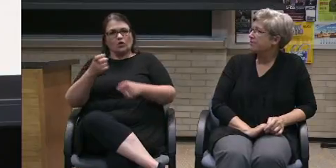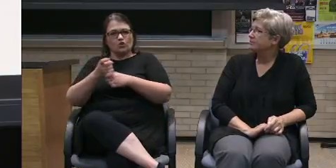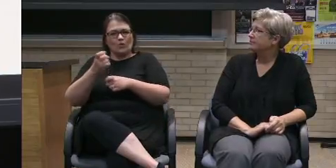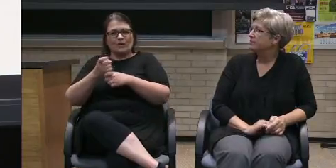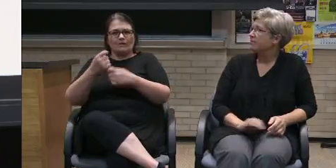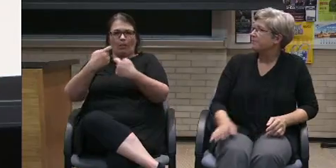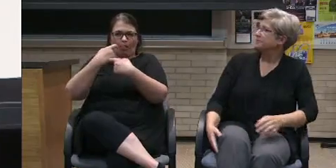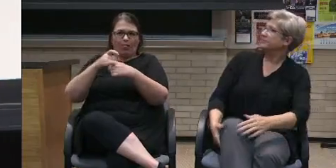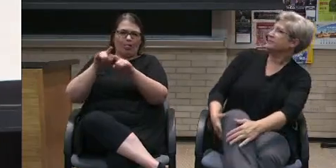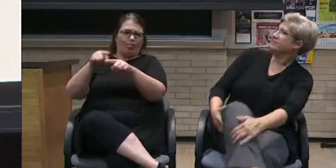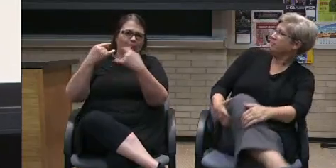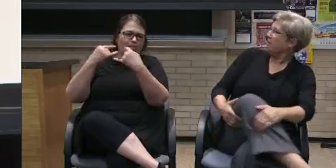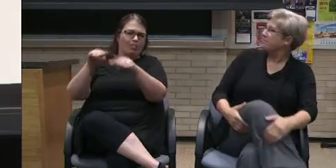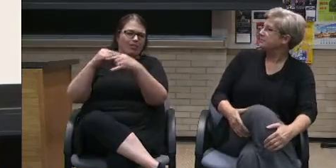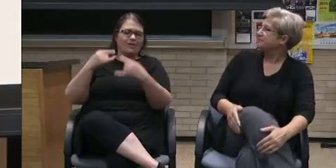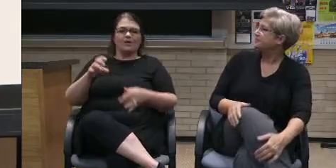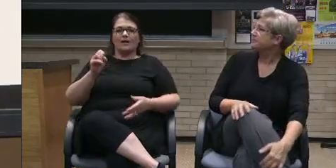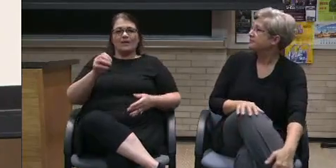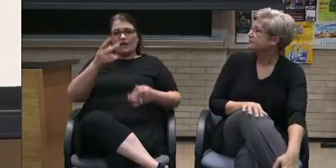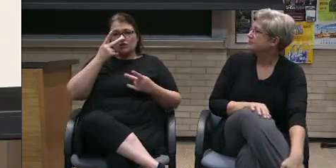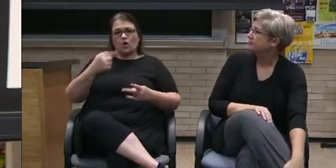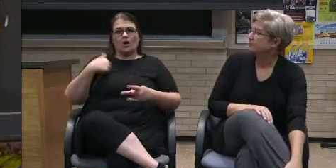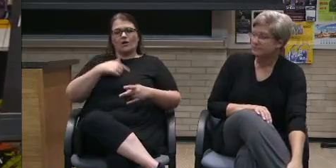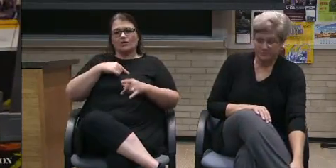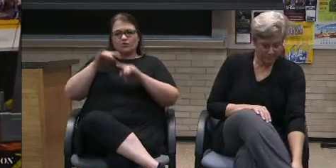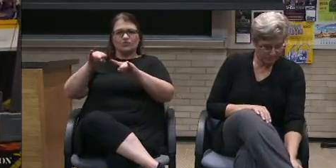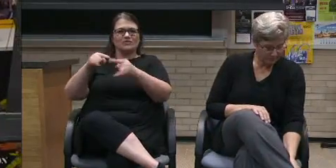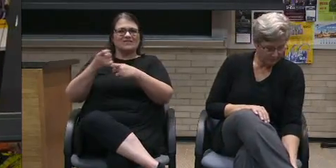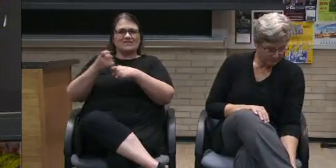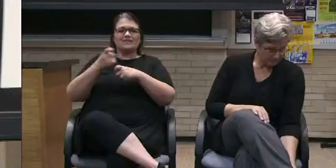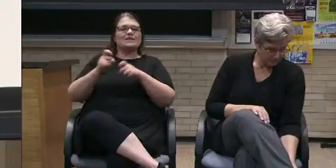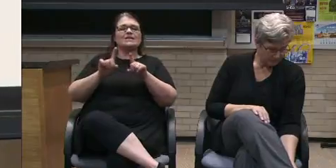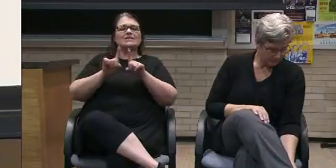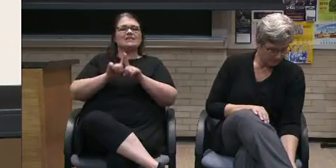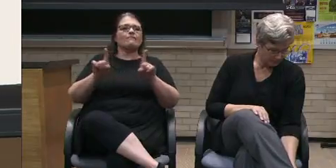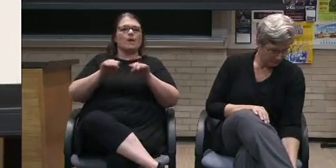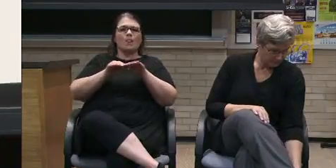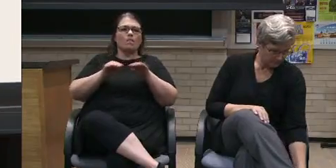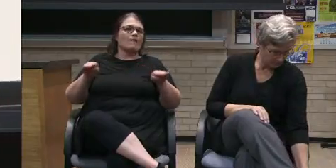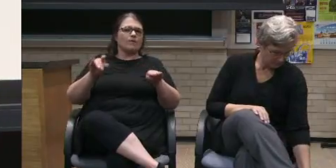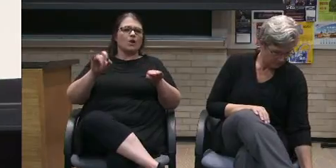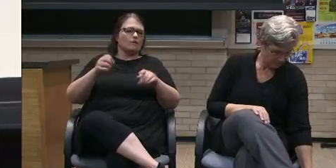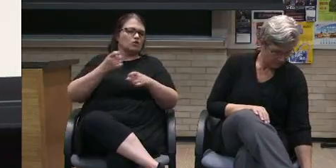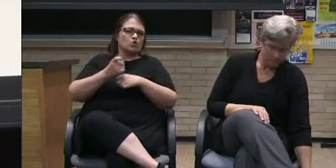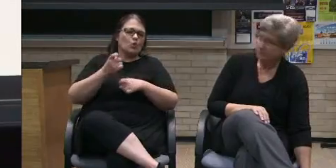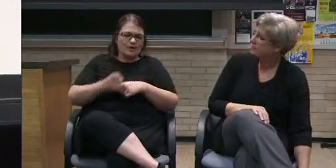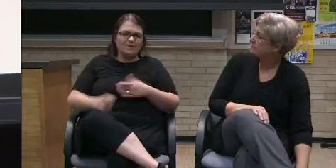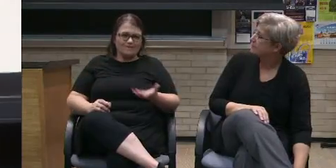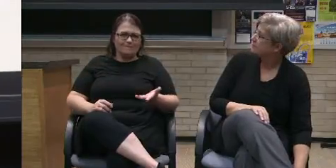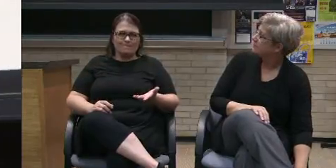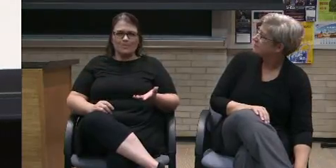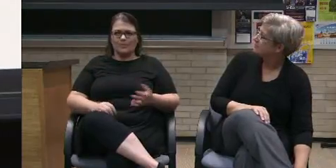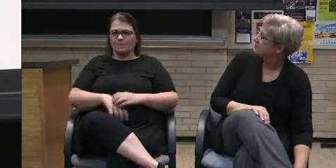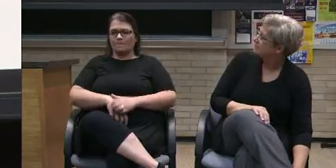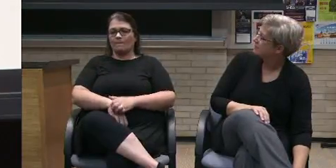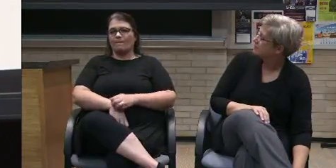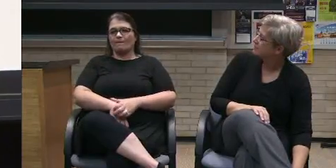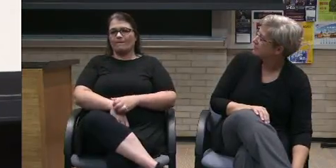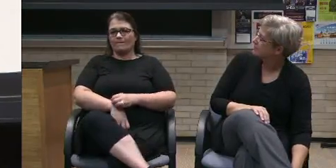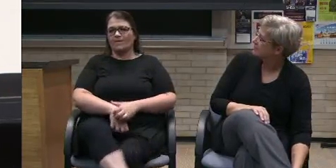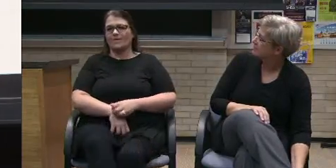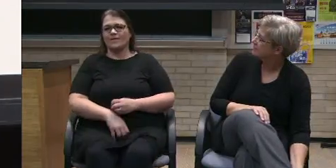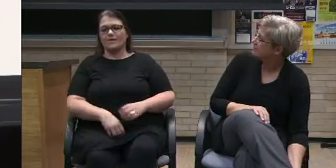other. Totally seeing us on a totally different level. I did actually just buy a whole lot of equipment for the